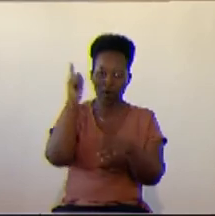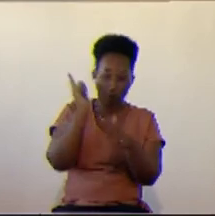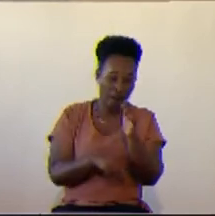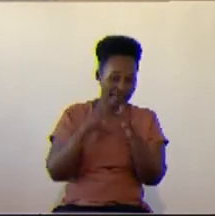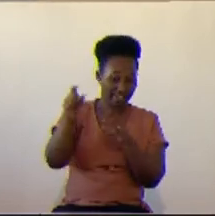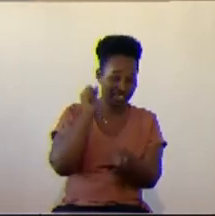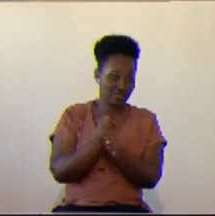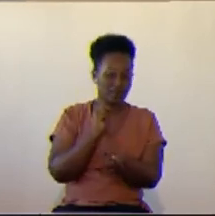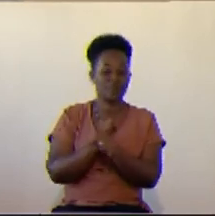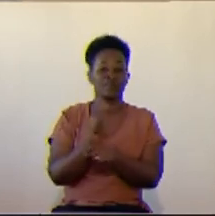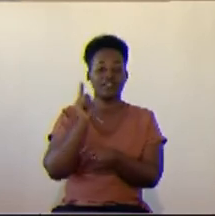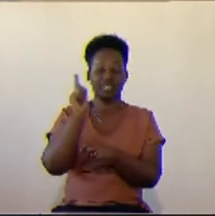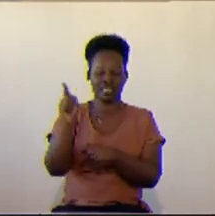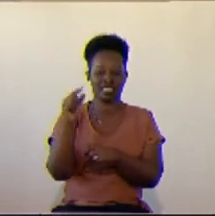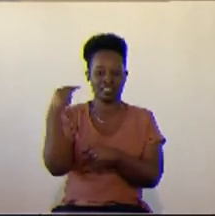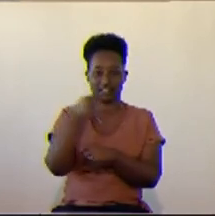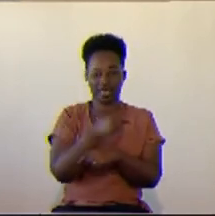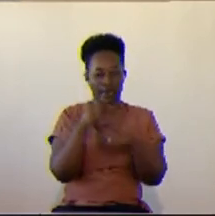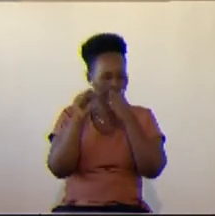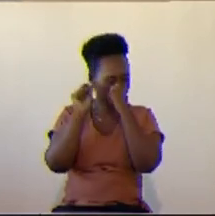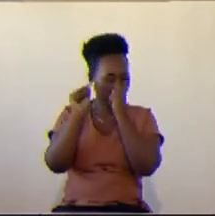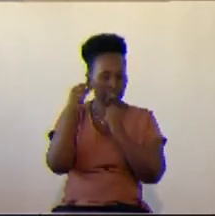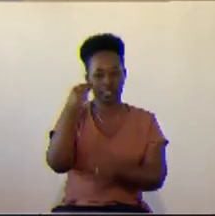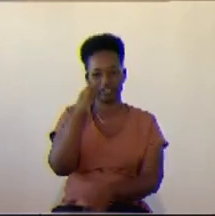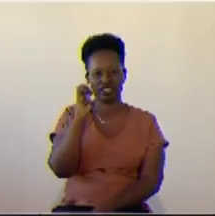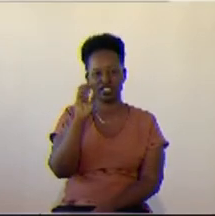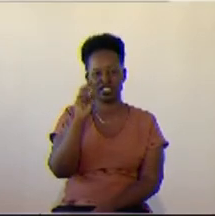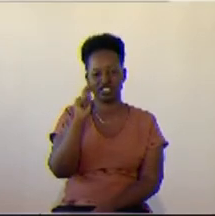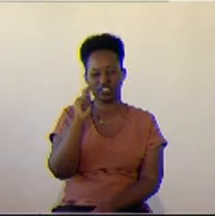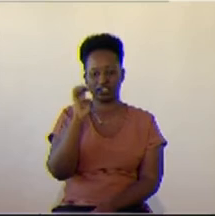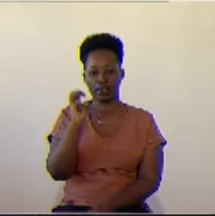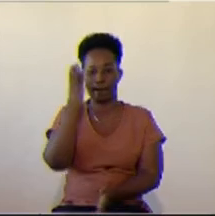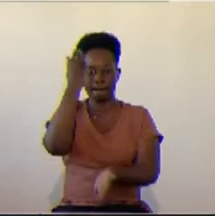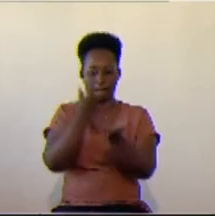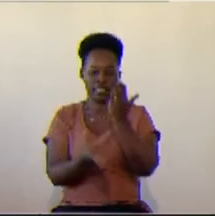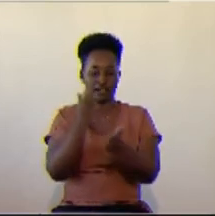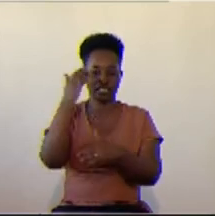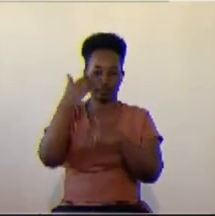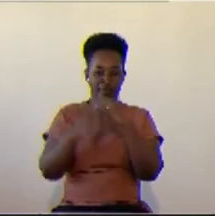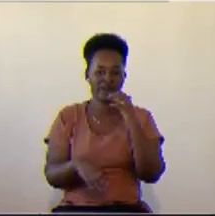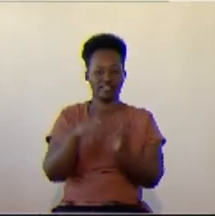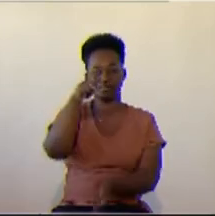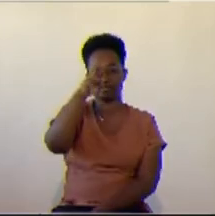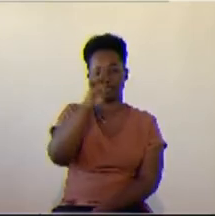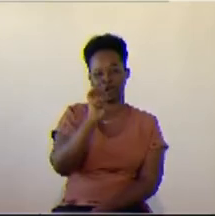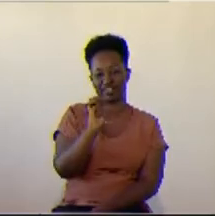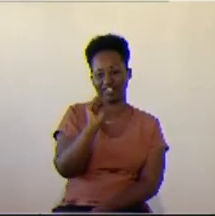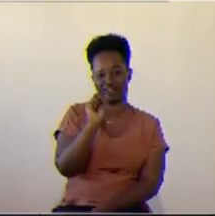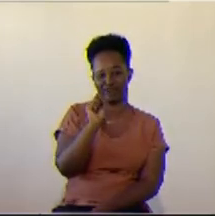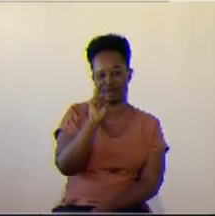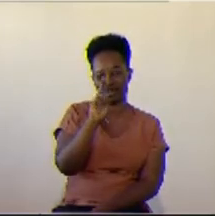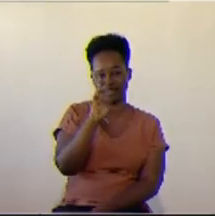do? This is the gadget that measures the blood pressure. Now, as you can see, this is